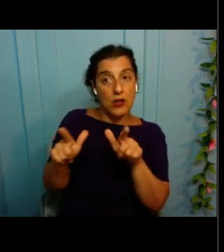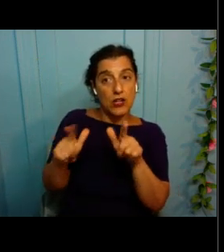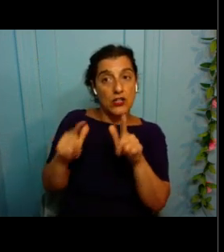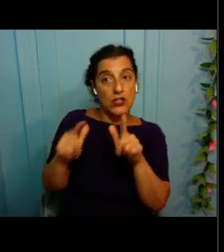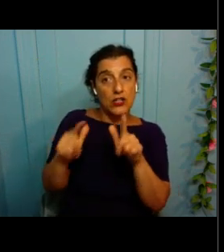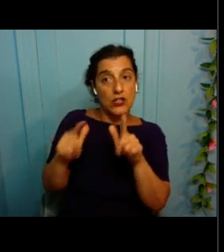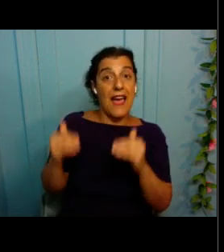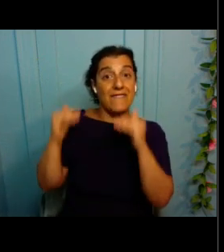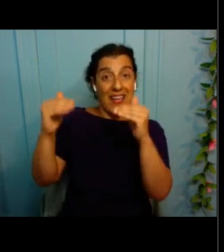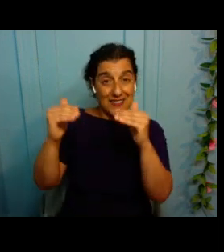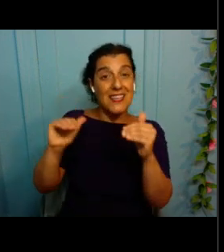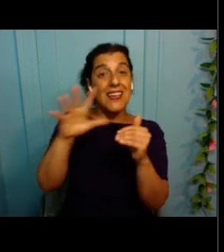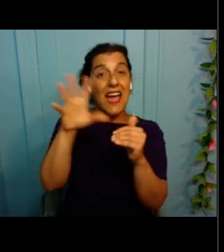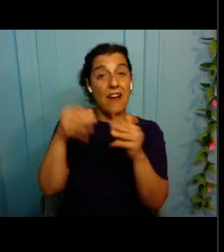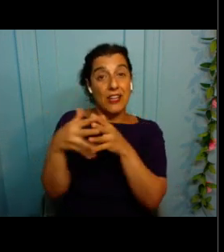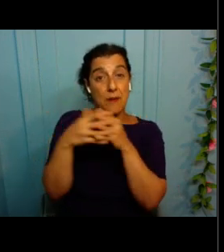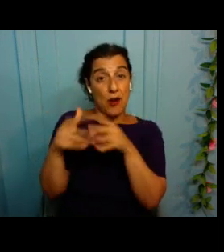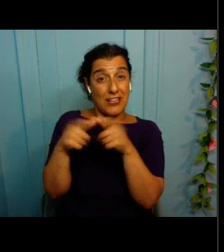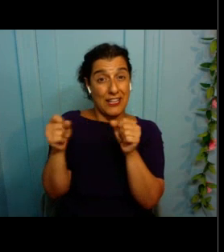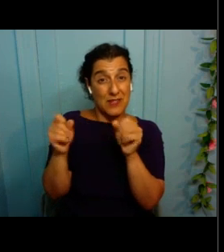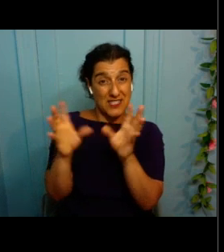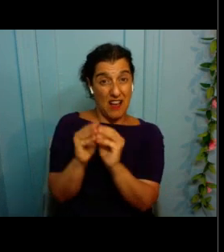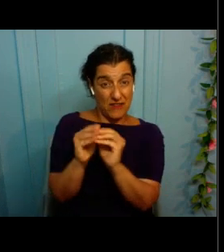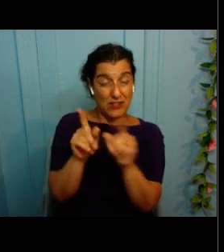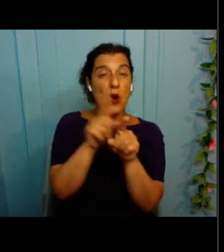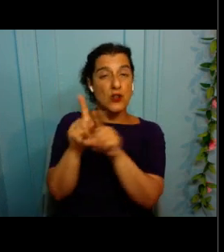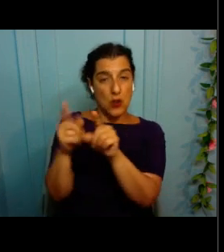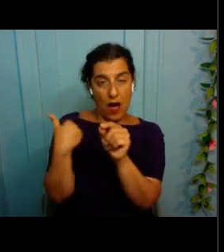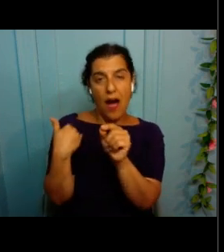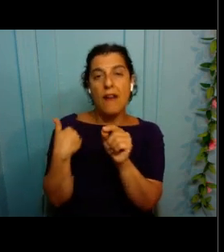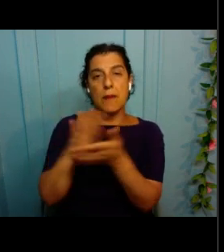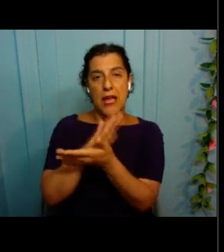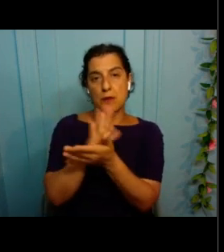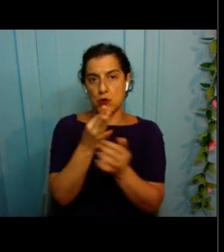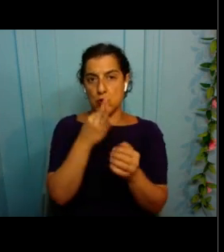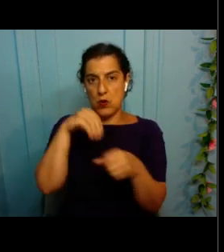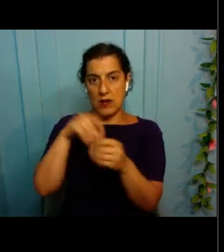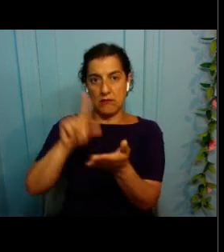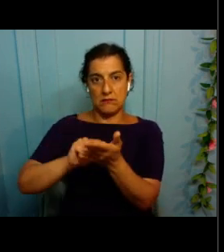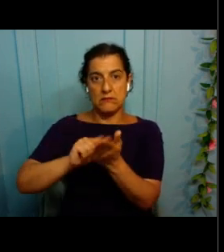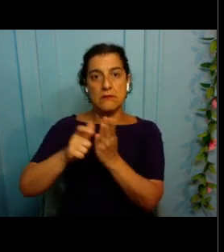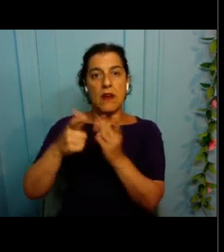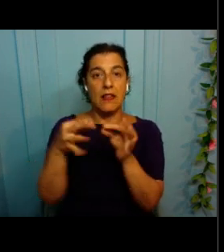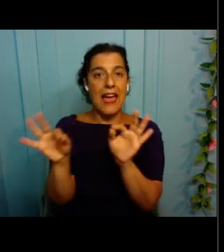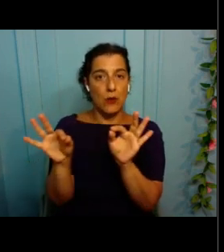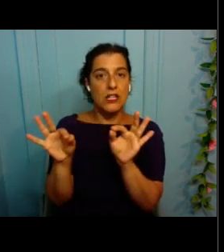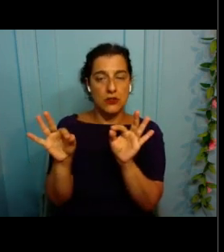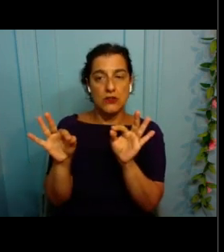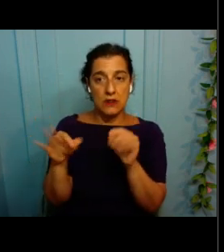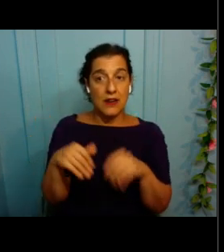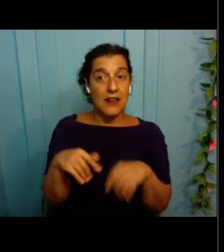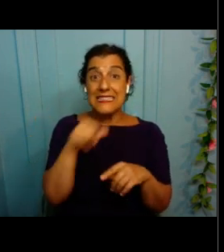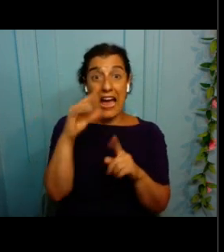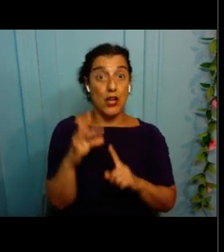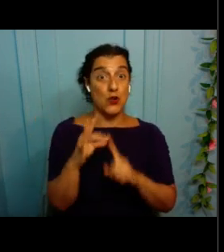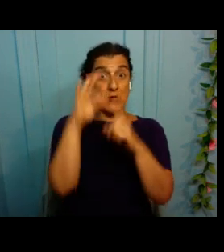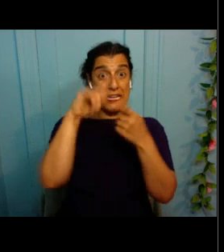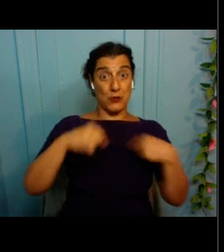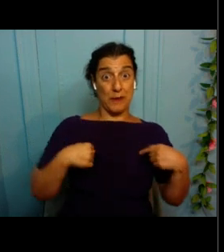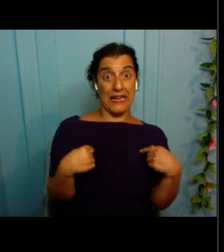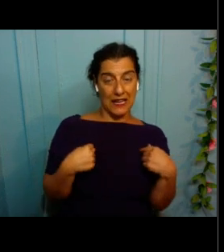Linguistics Conference. And she has a forthcoming paper in language about it too. So, again, like this isn't unique to me, but hopefully